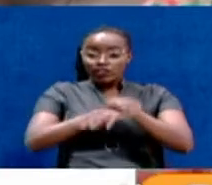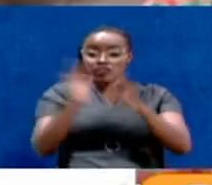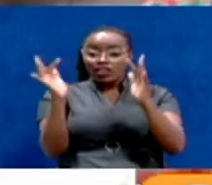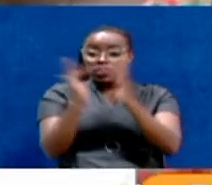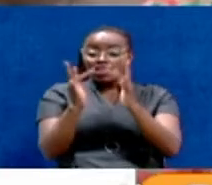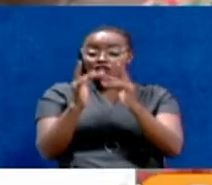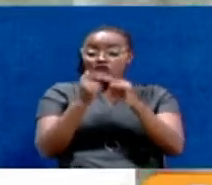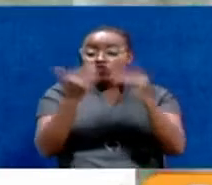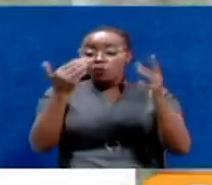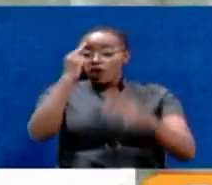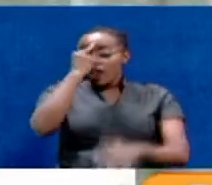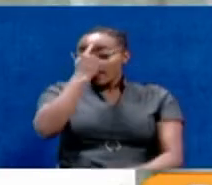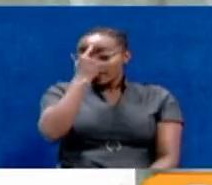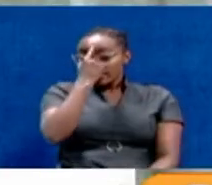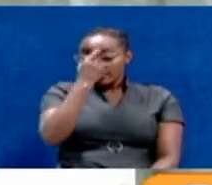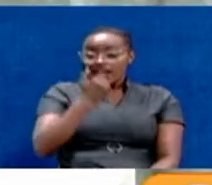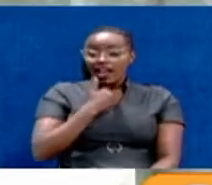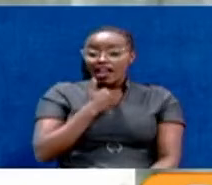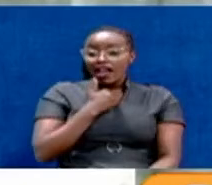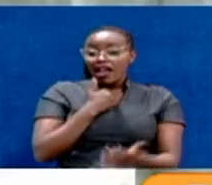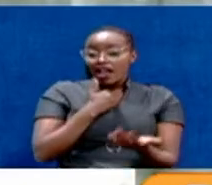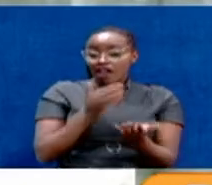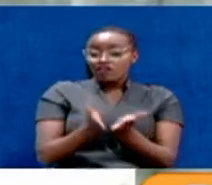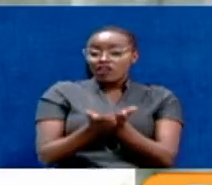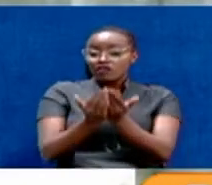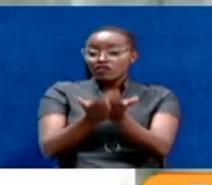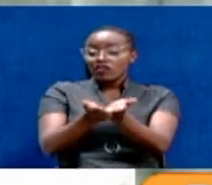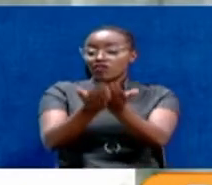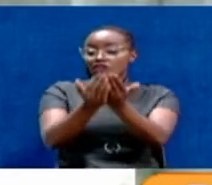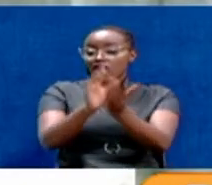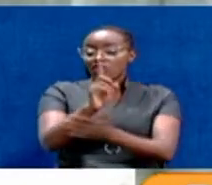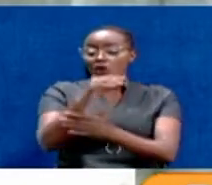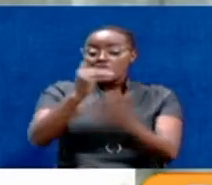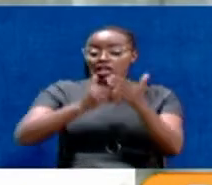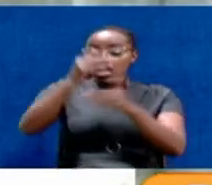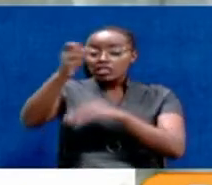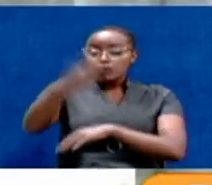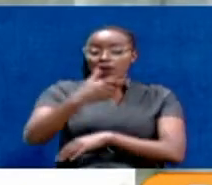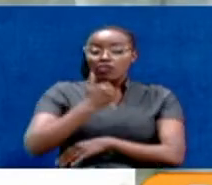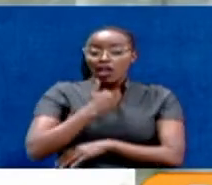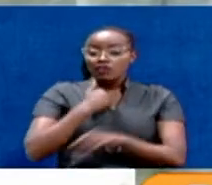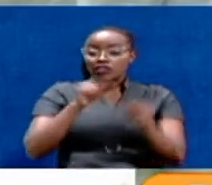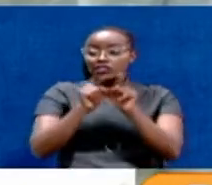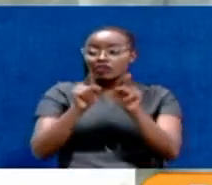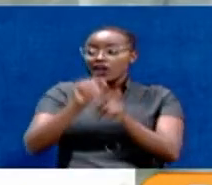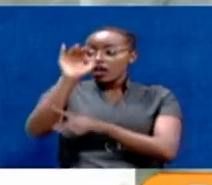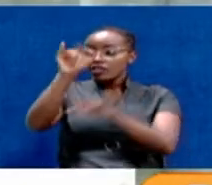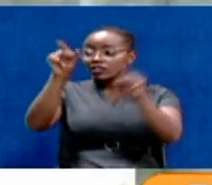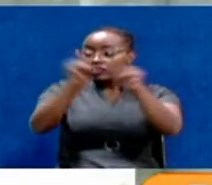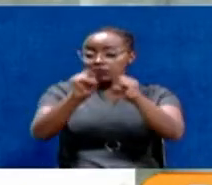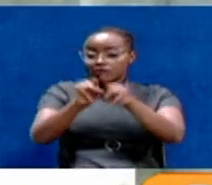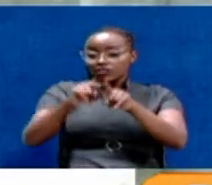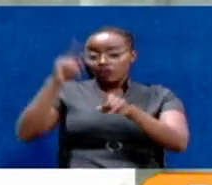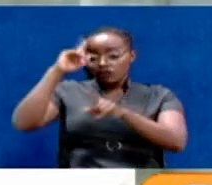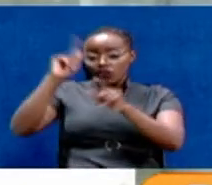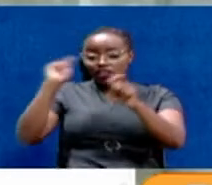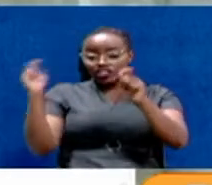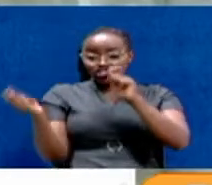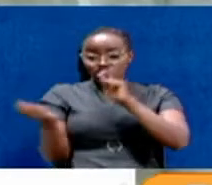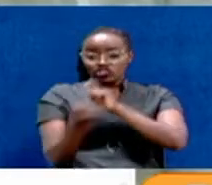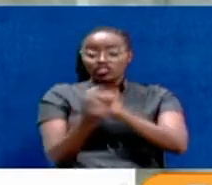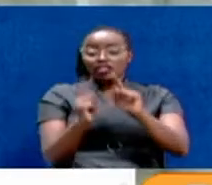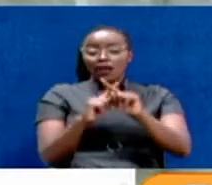email from India. And there's a ship coming in first next month. They also asked in the same for crew change.